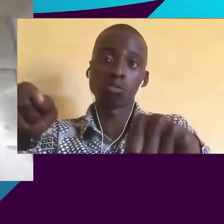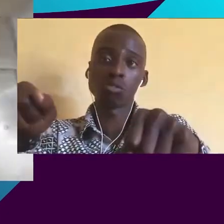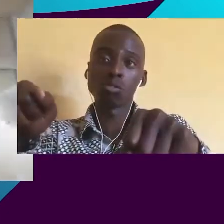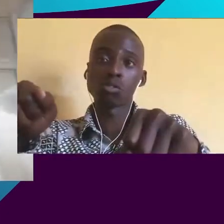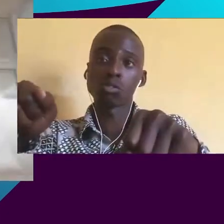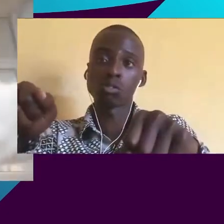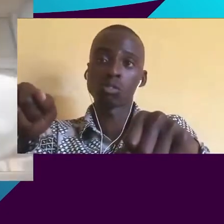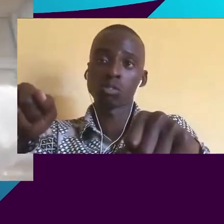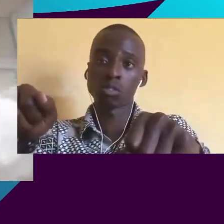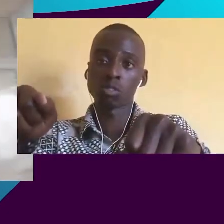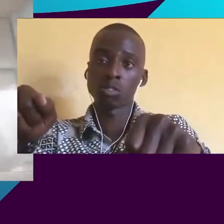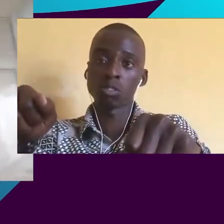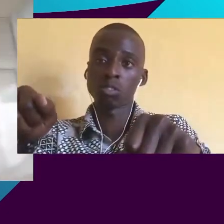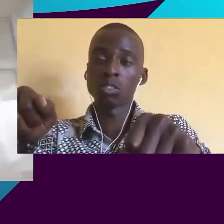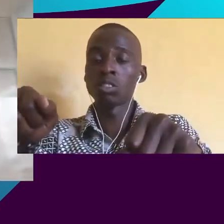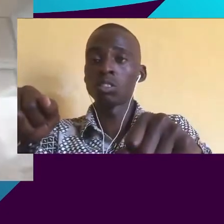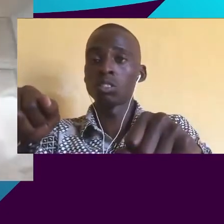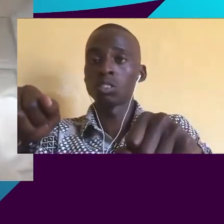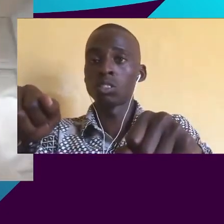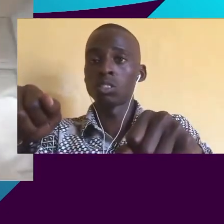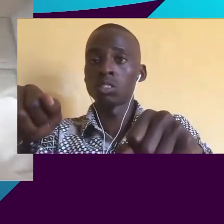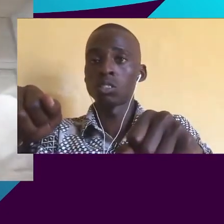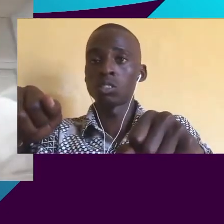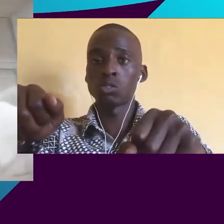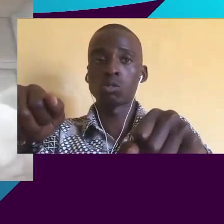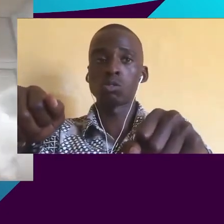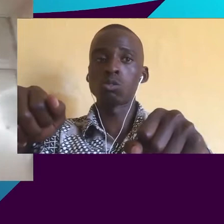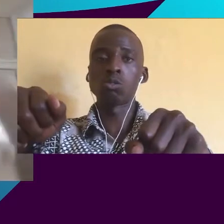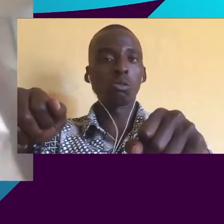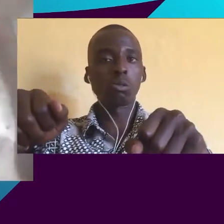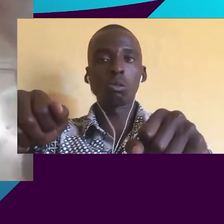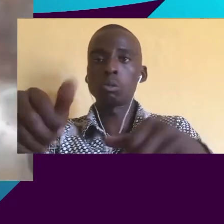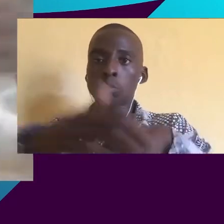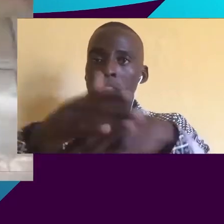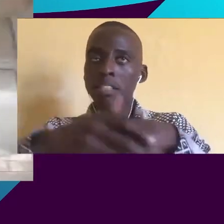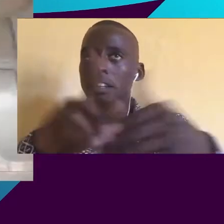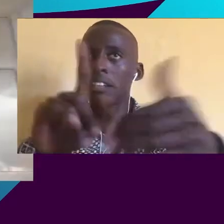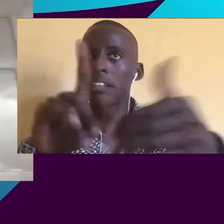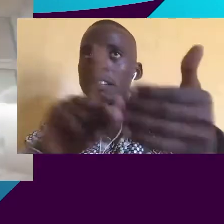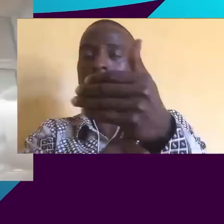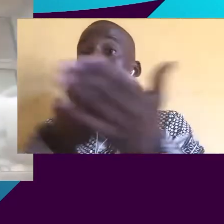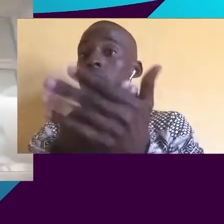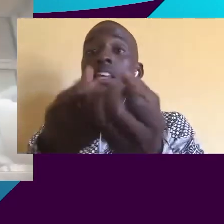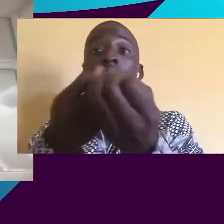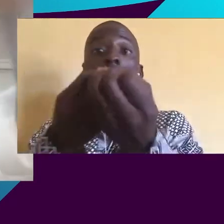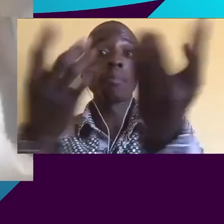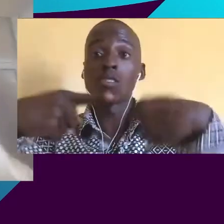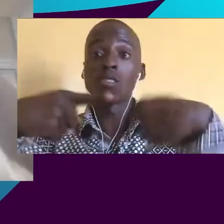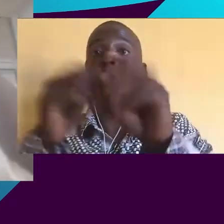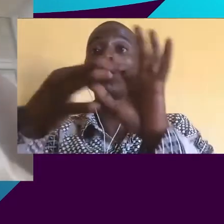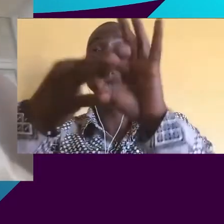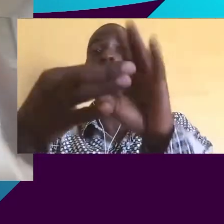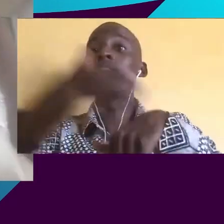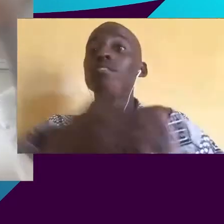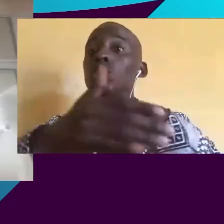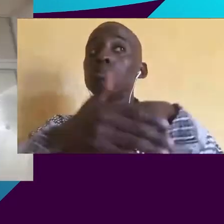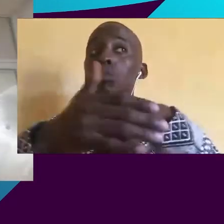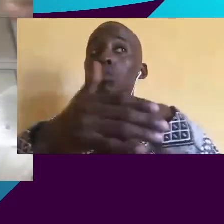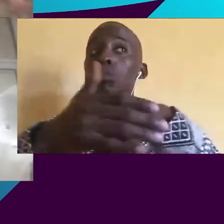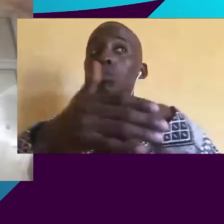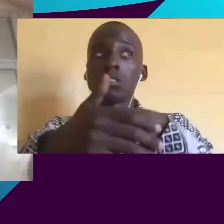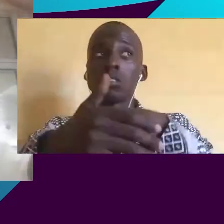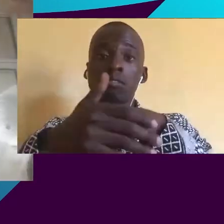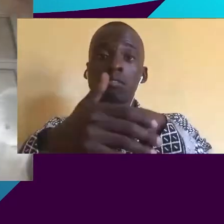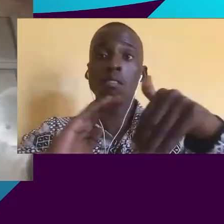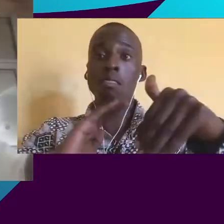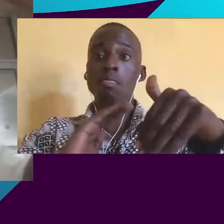item and buy an iPhone 13, you know? Most of us, when we join sport, our